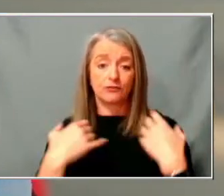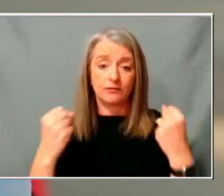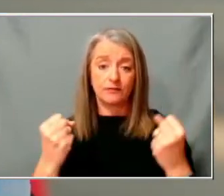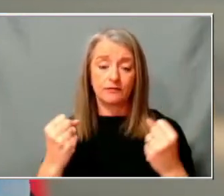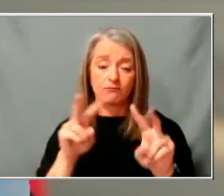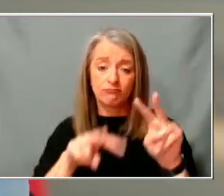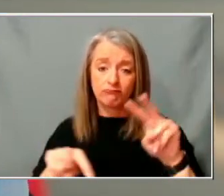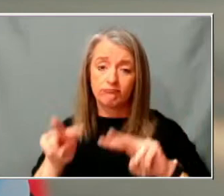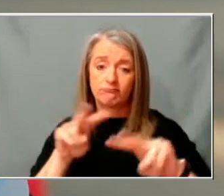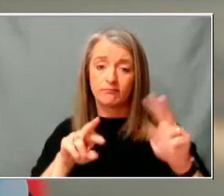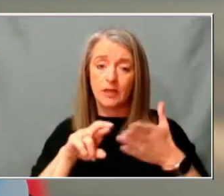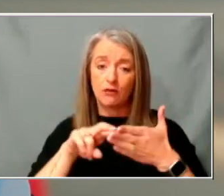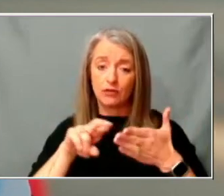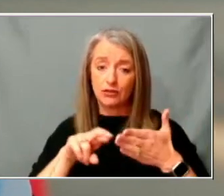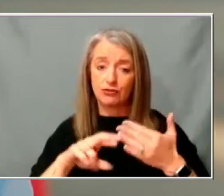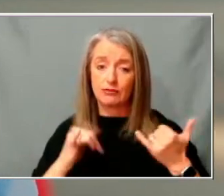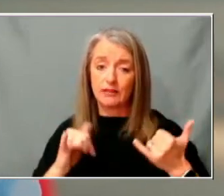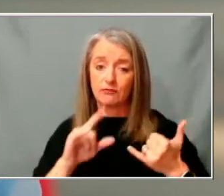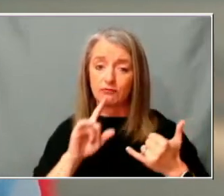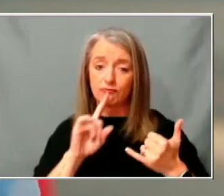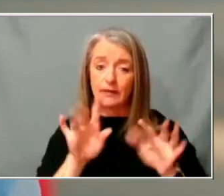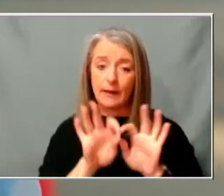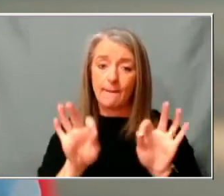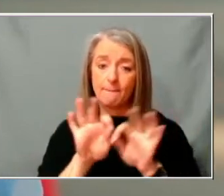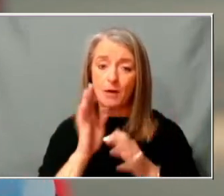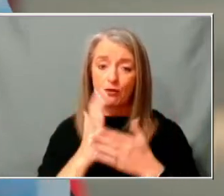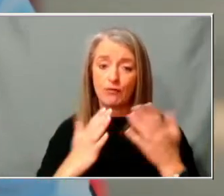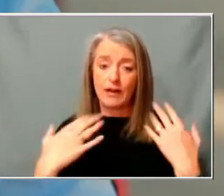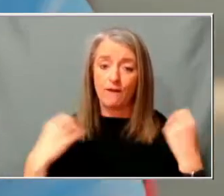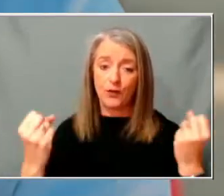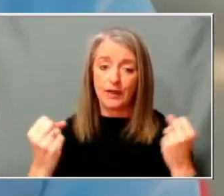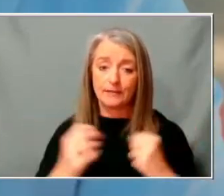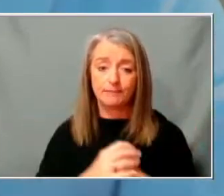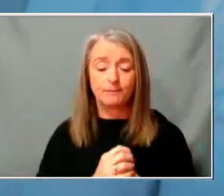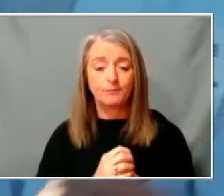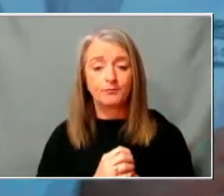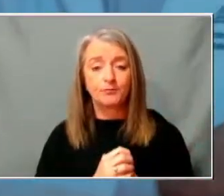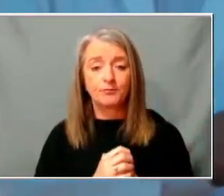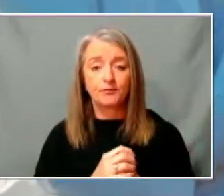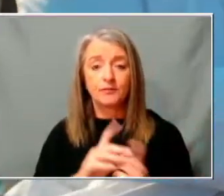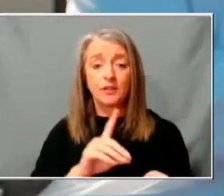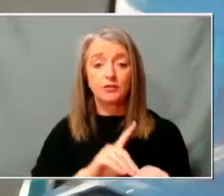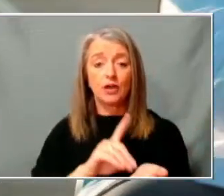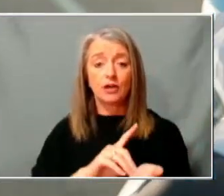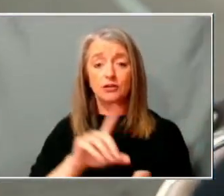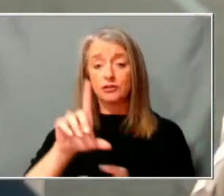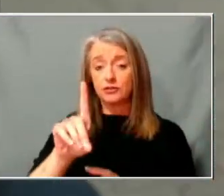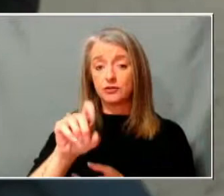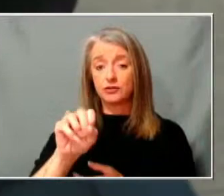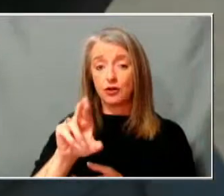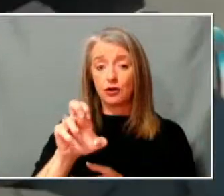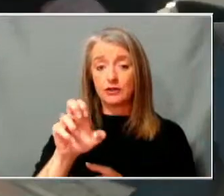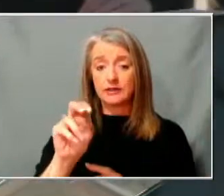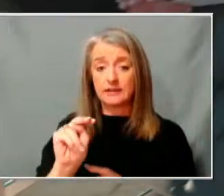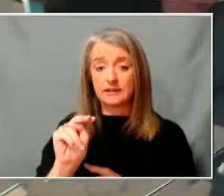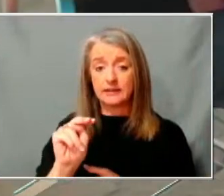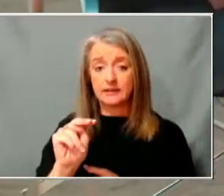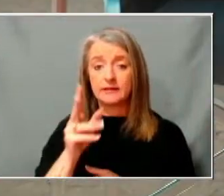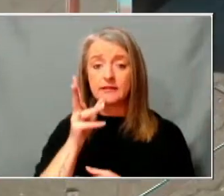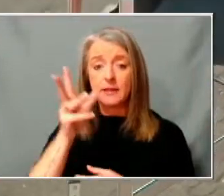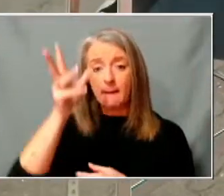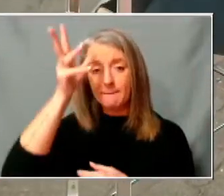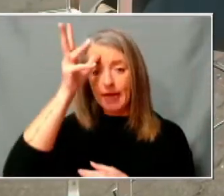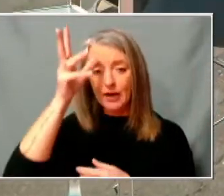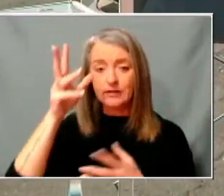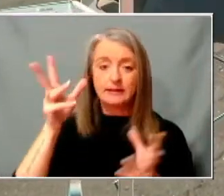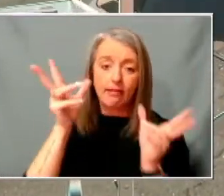looking into right now, and it is an important part of the recovery. So I'll ask Dr. Darsh then, how maybe some advice to parents listening